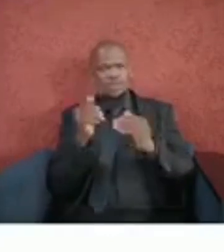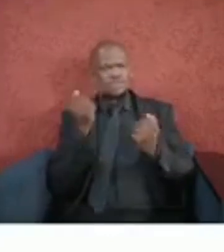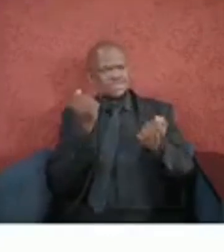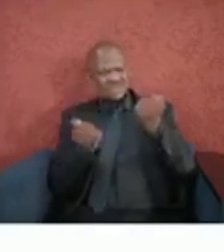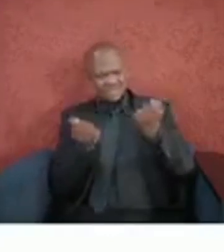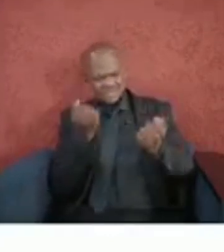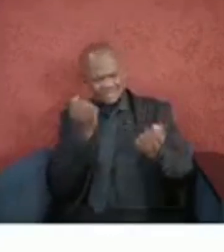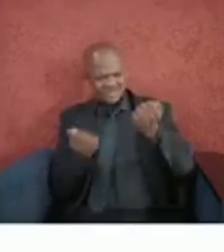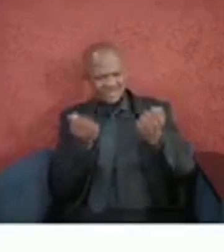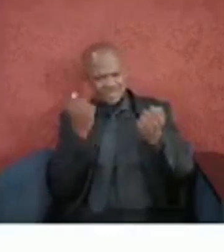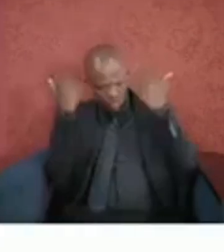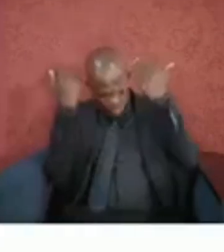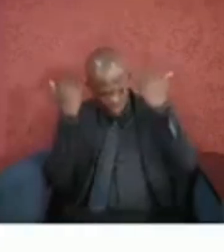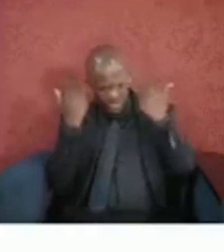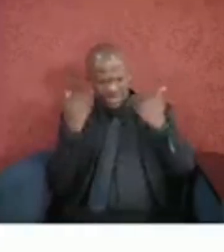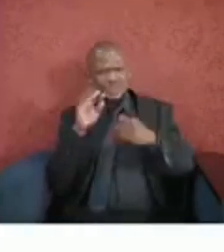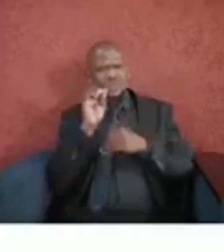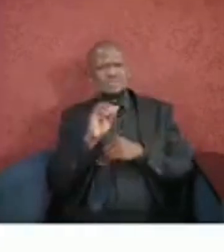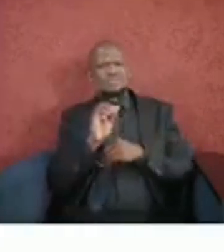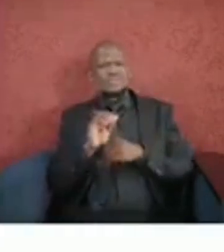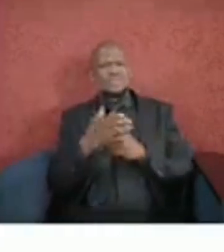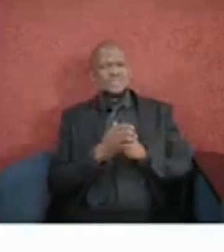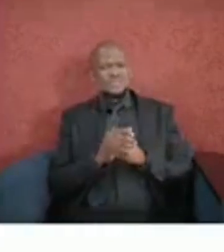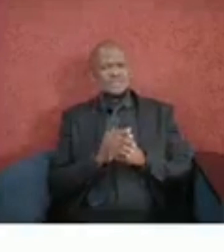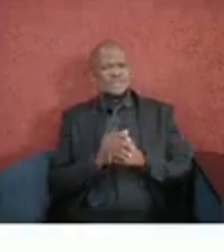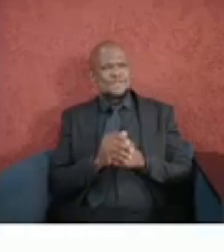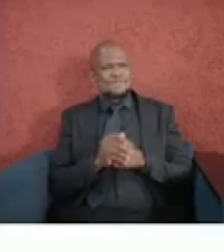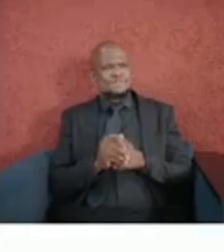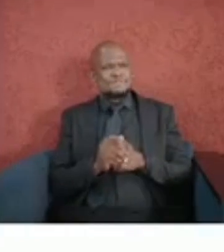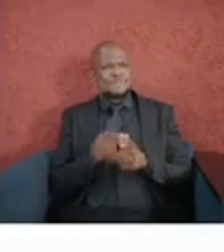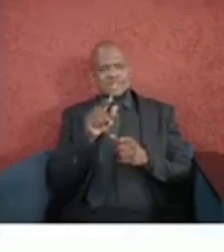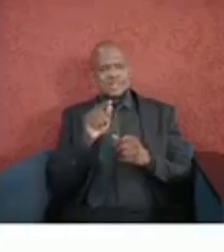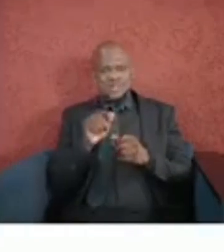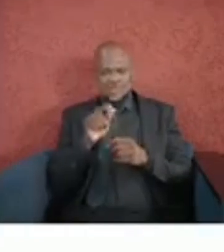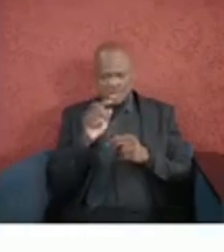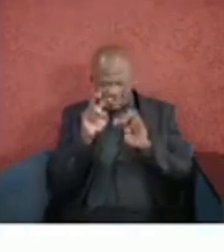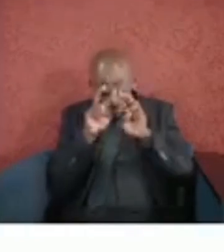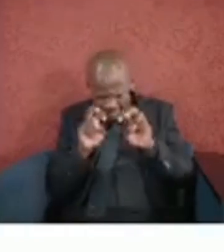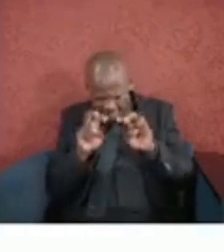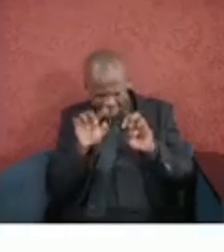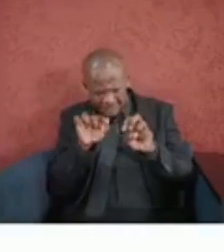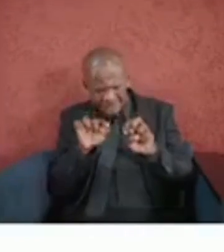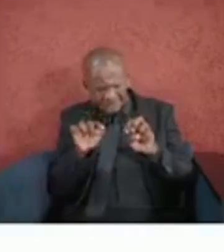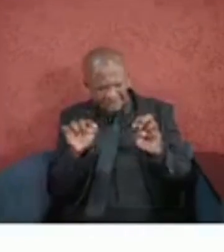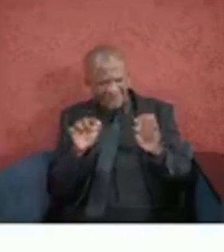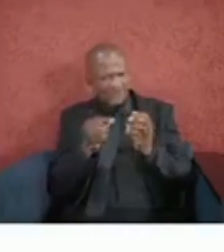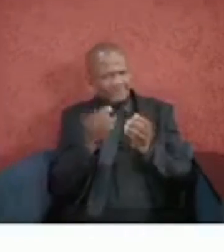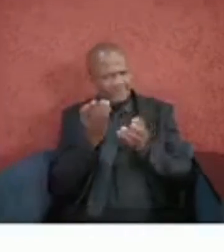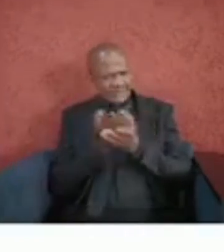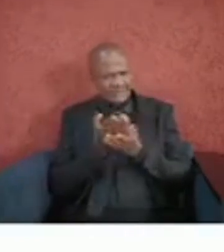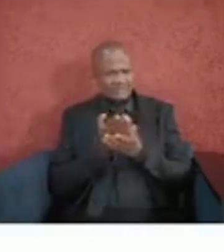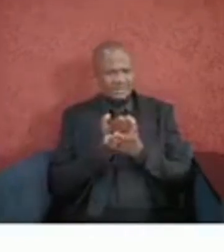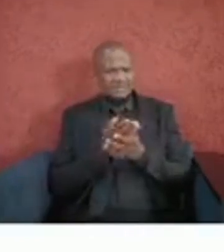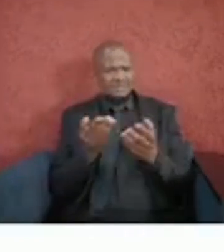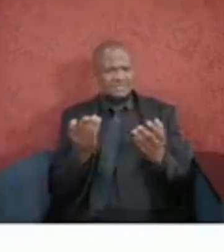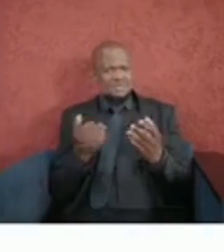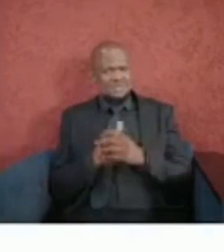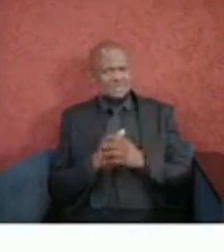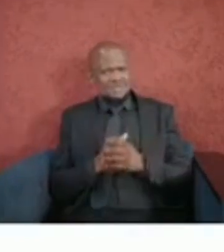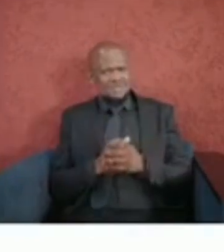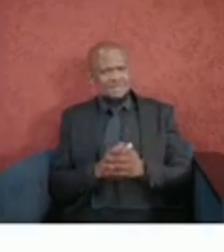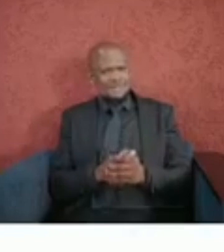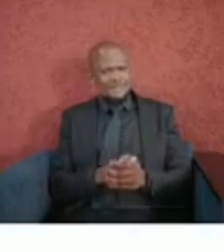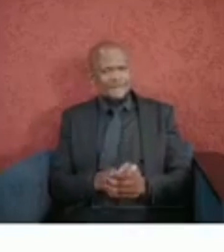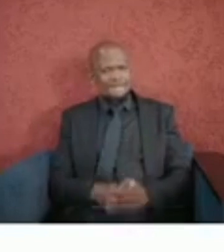Oscar Pistorius trial, who then adjudicates on the cases and the complaints that are being sent to the Film and Publication